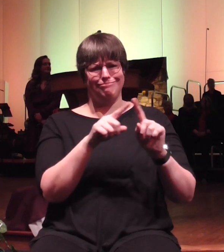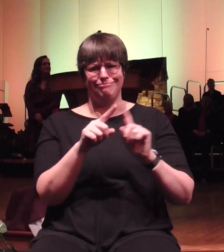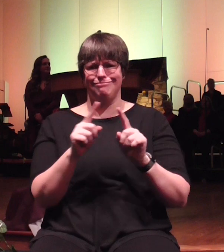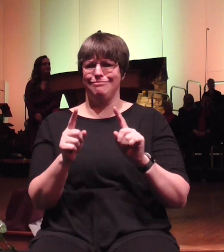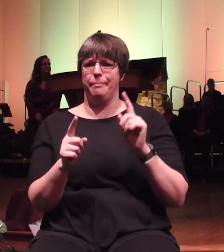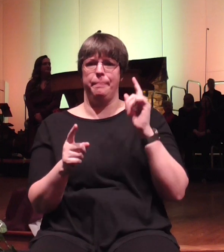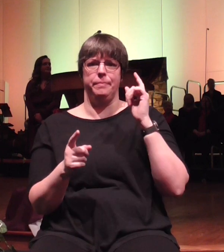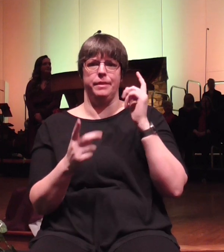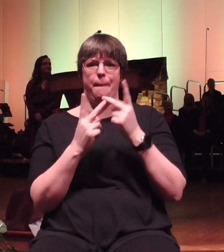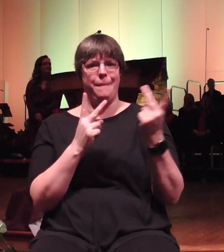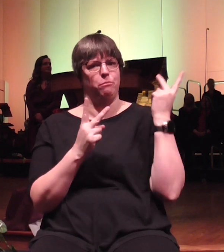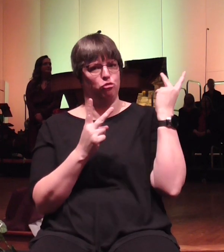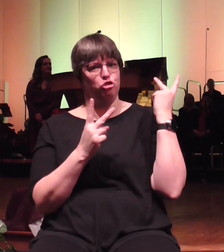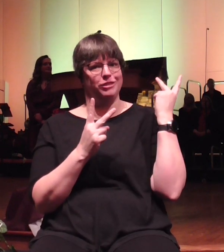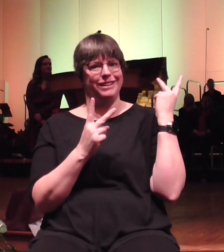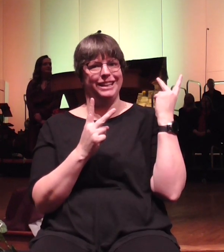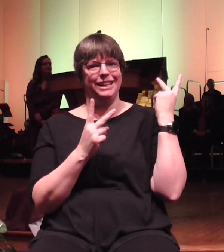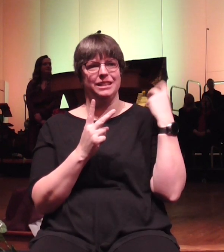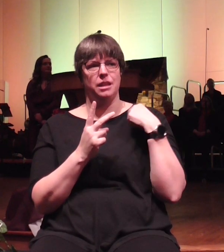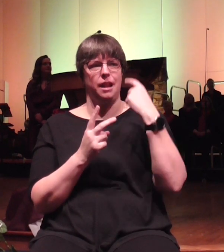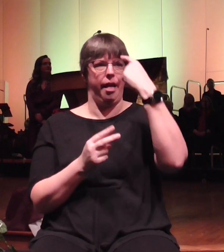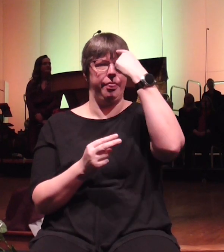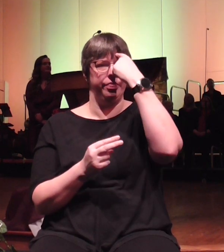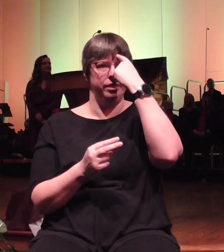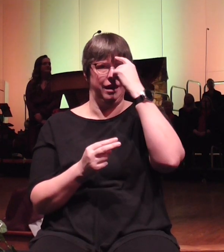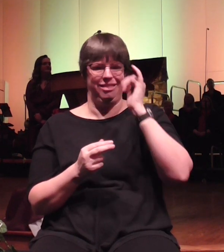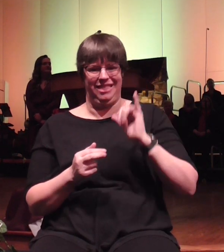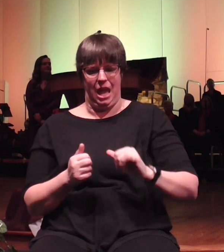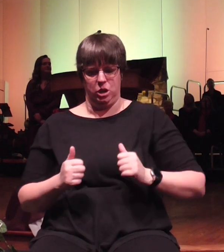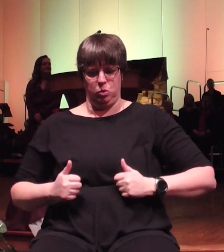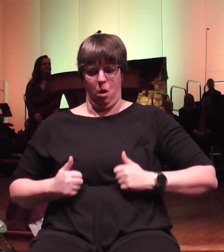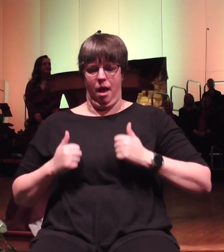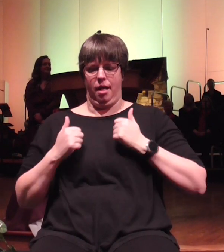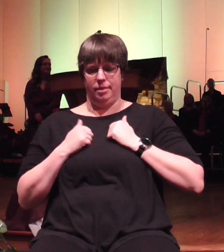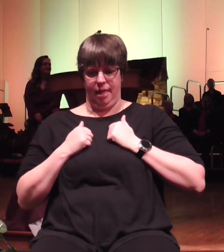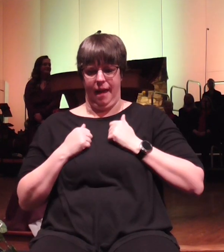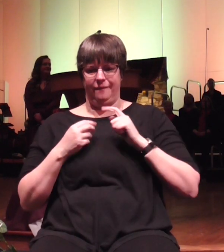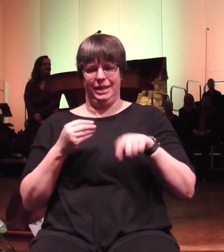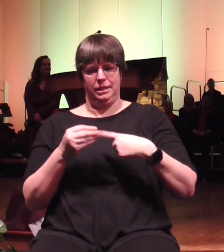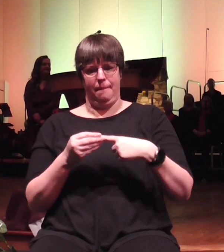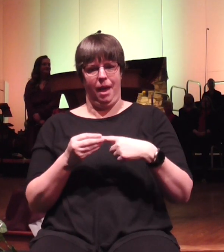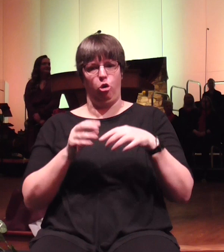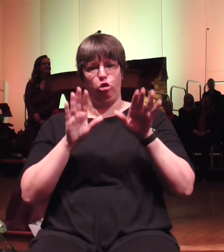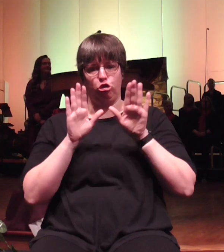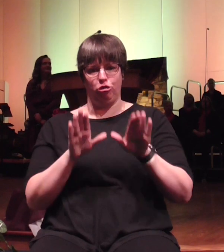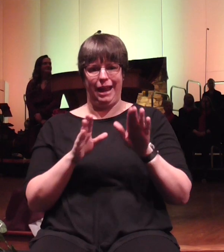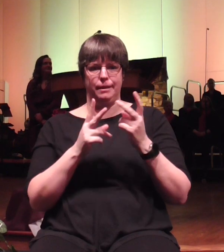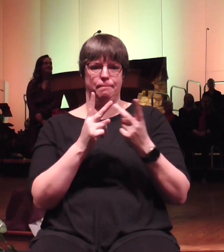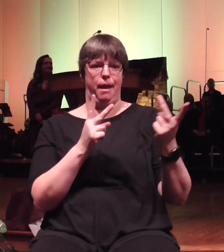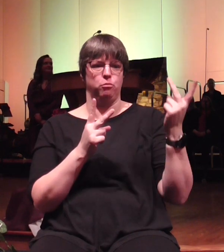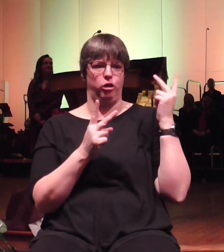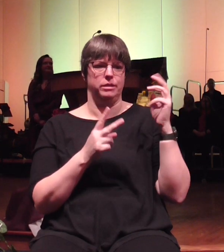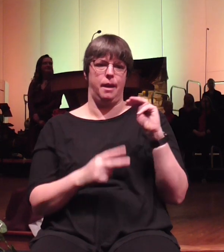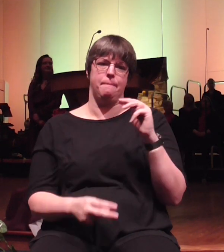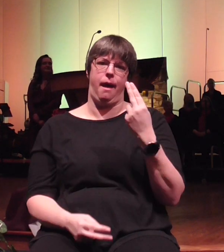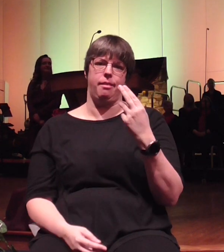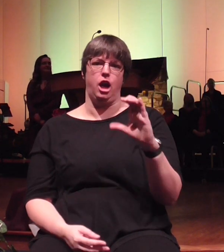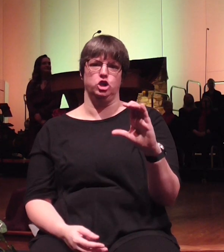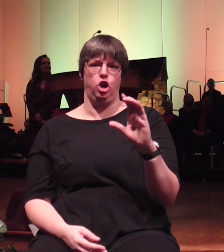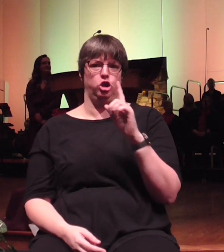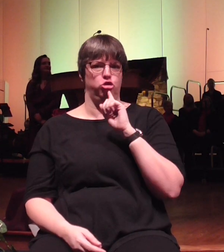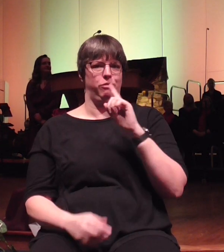great memories. And I think that's what your life's all about, is great memories. And Mile High is right at the top